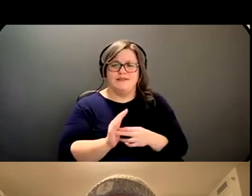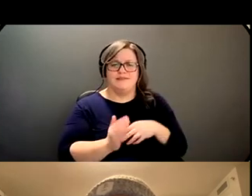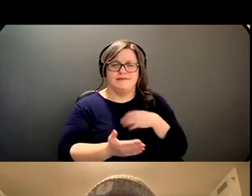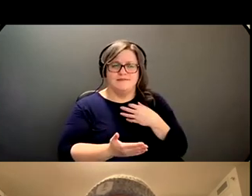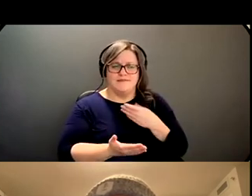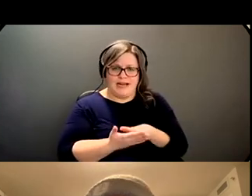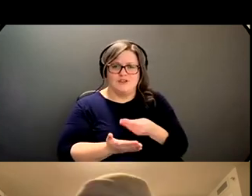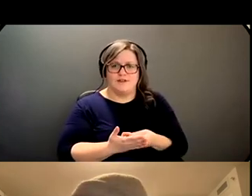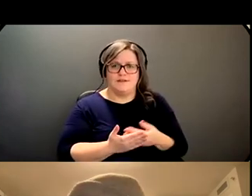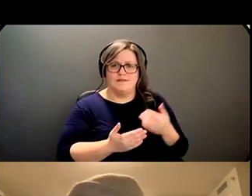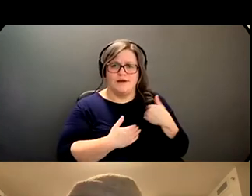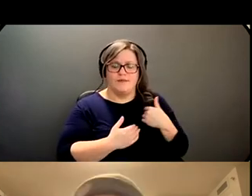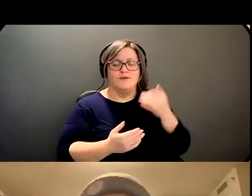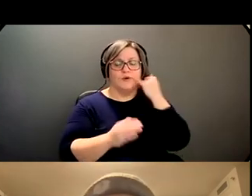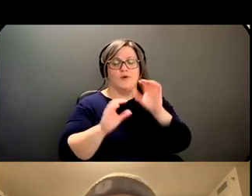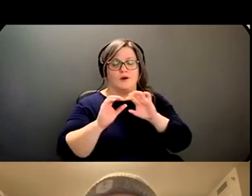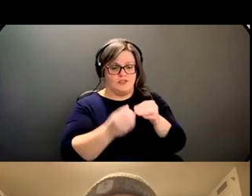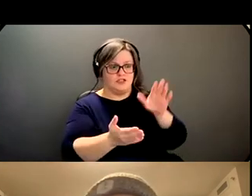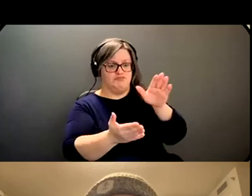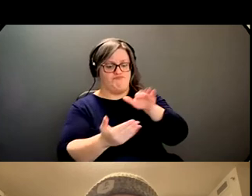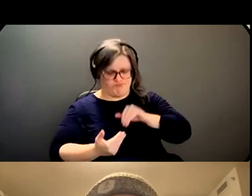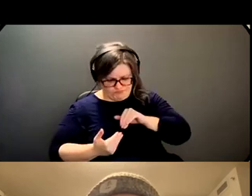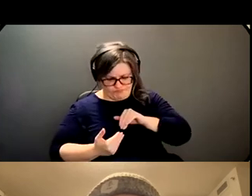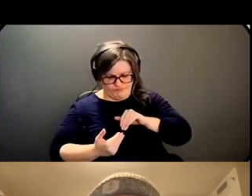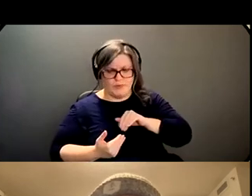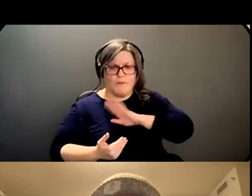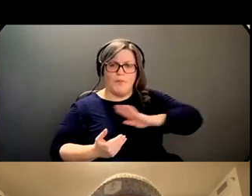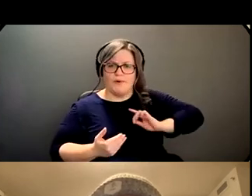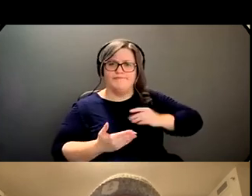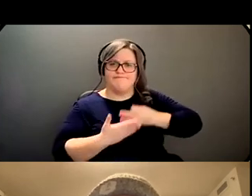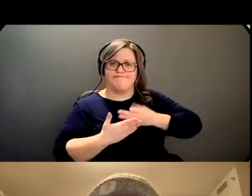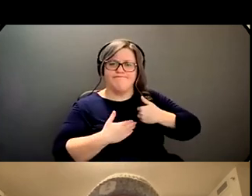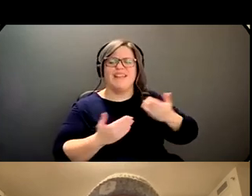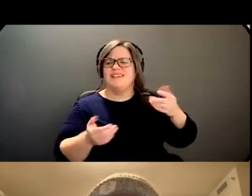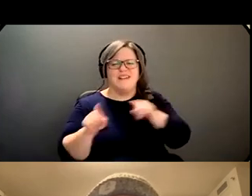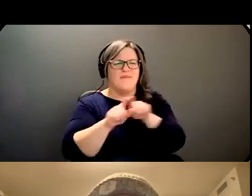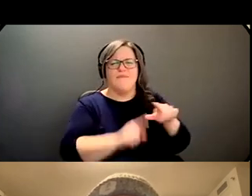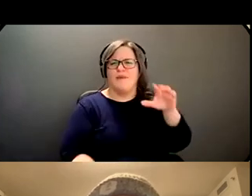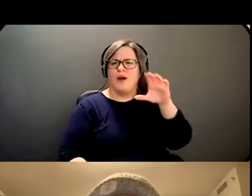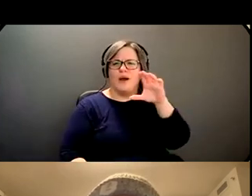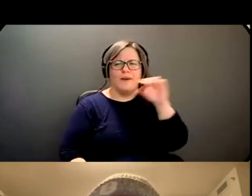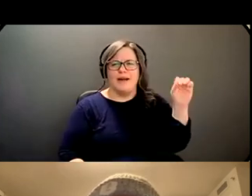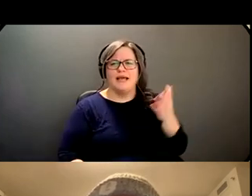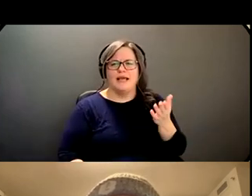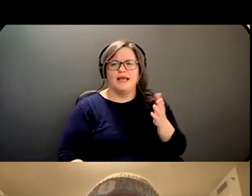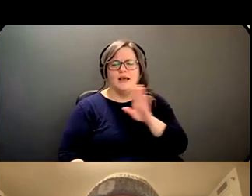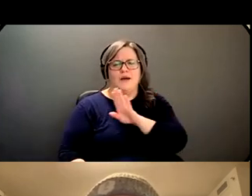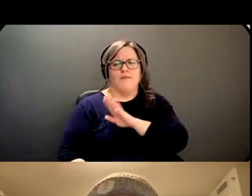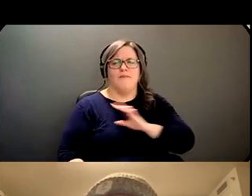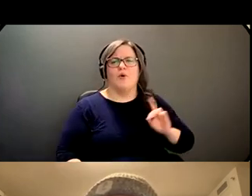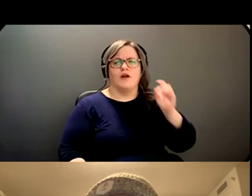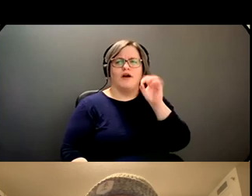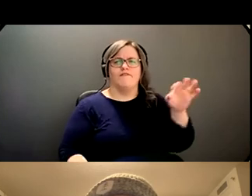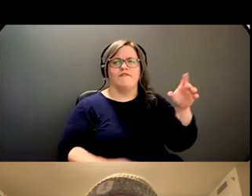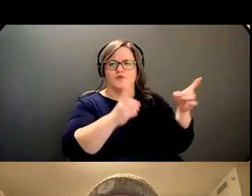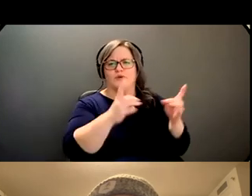the organization or their expenses. And so they're fundamentally no different than a corporation board of directors that are responsible to their